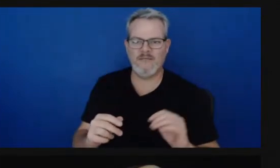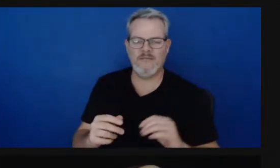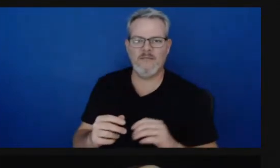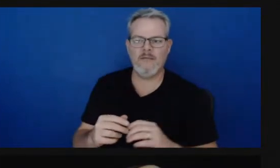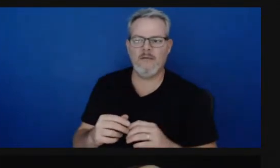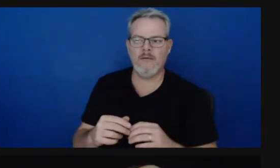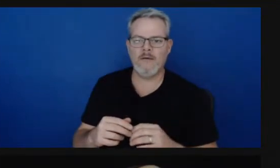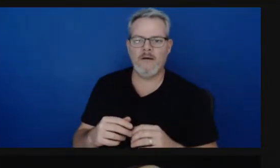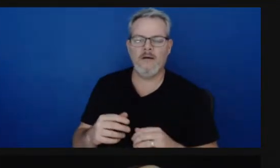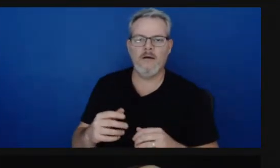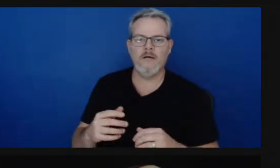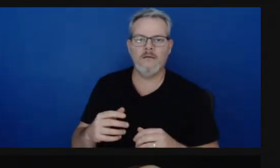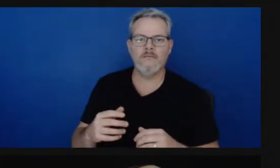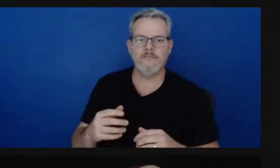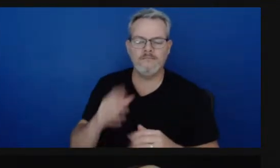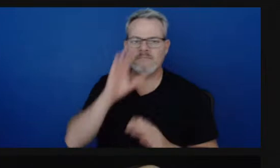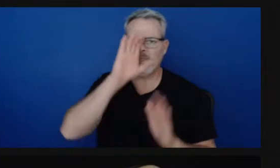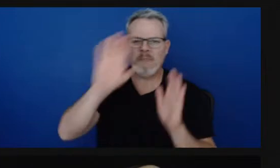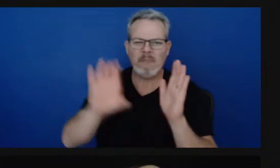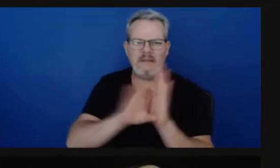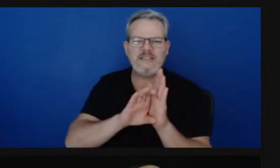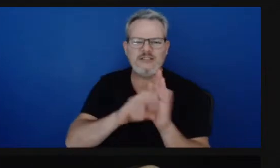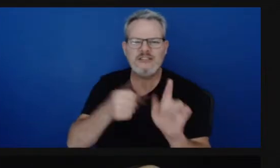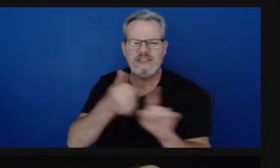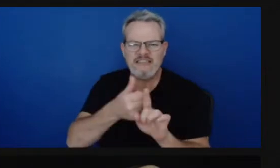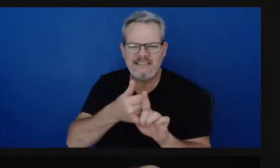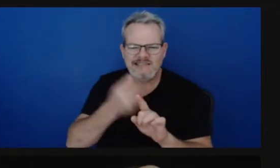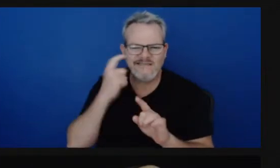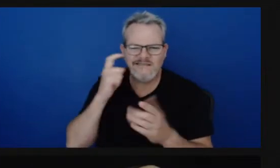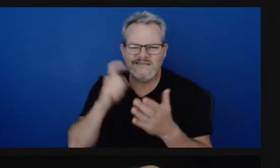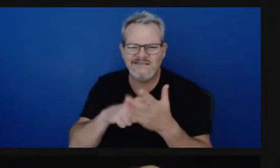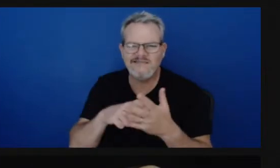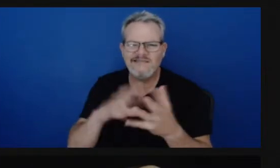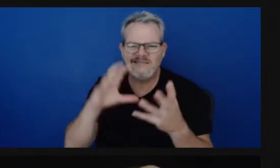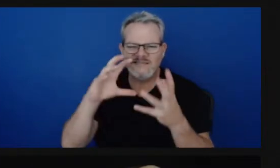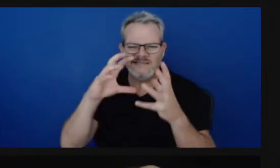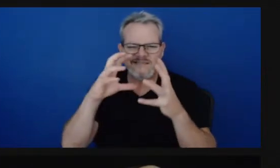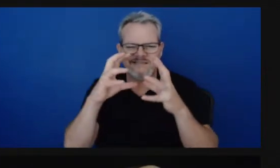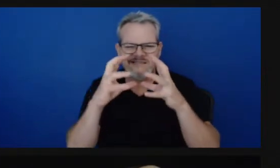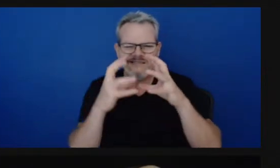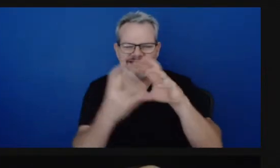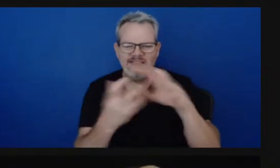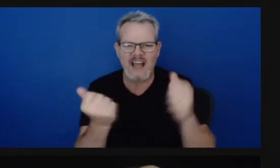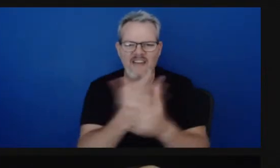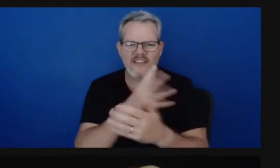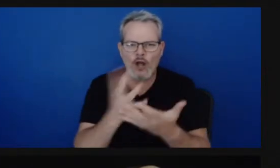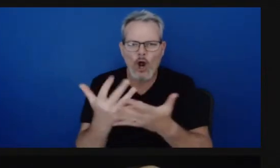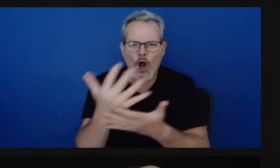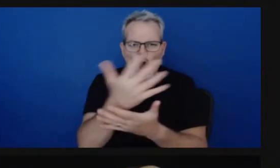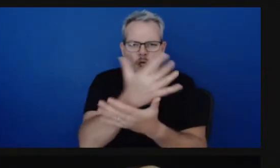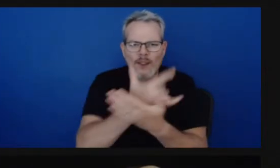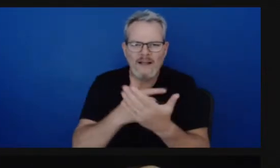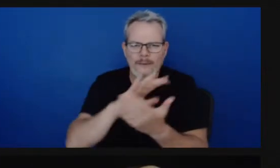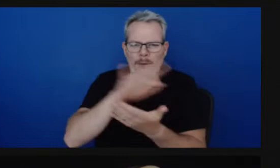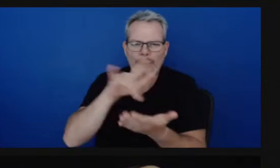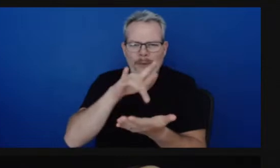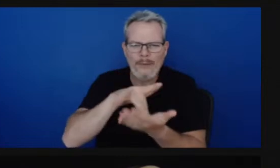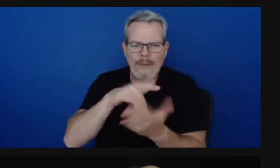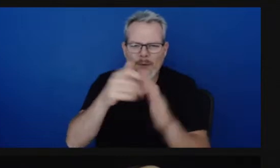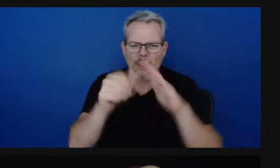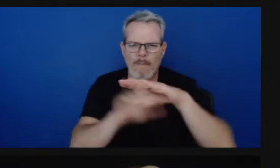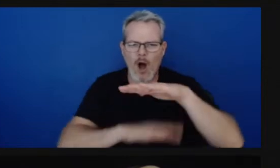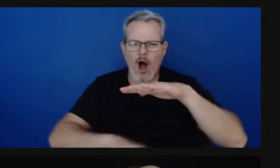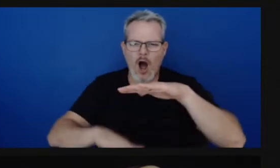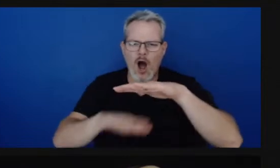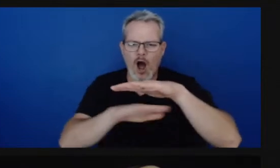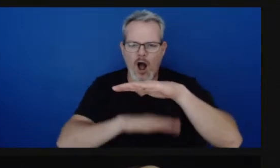in the middle, then it allows a place for all that material to collect and sink to the bottom. Here's a different animation of that impact. Let's